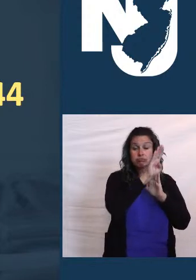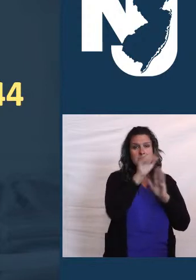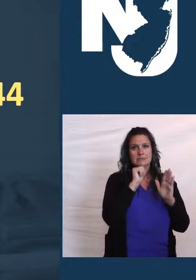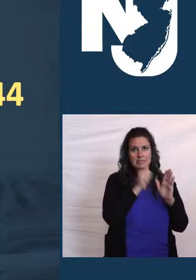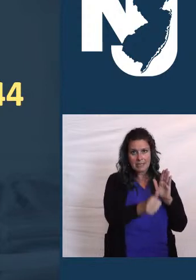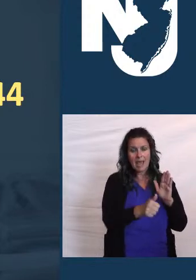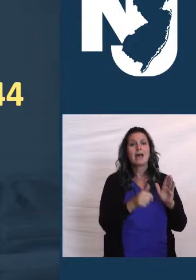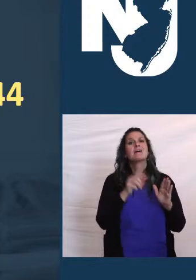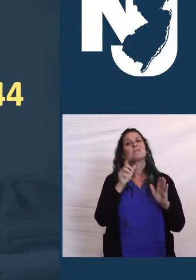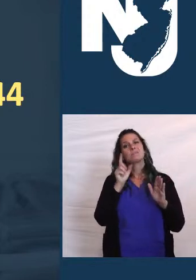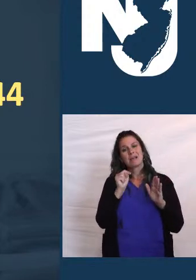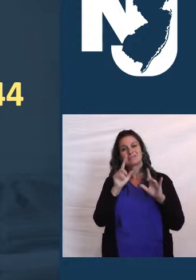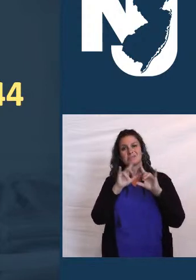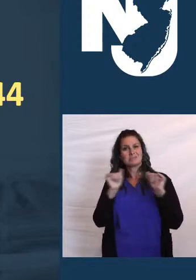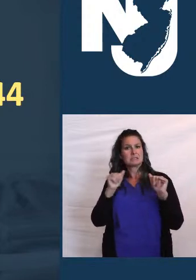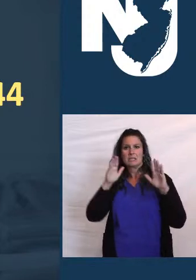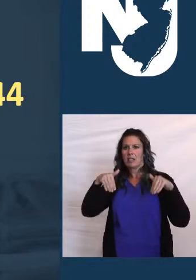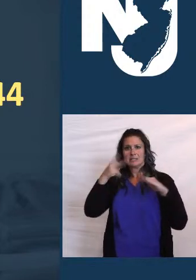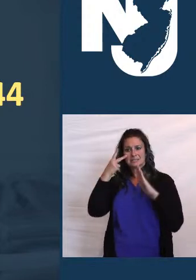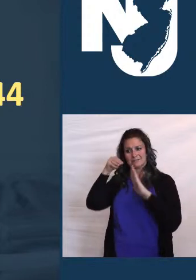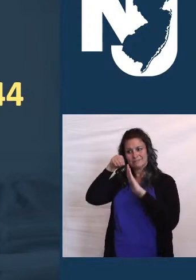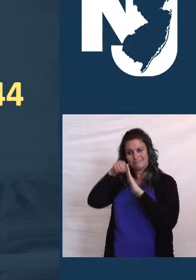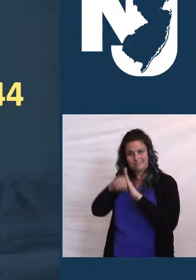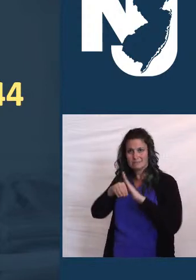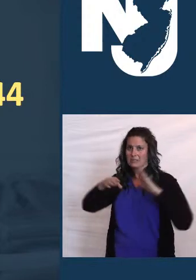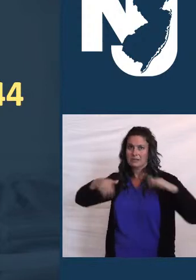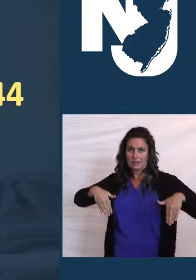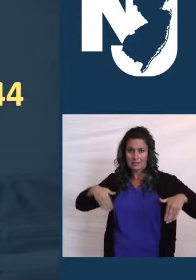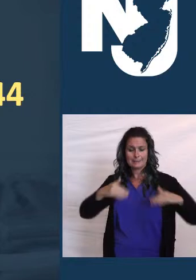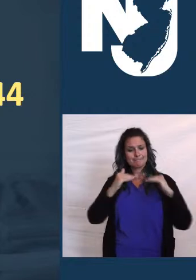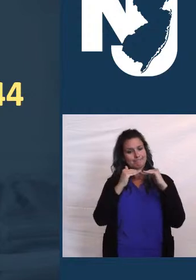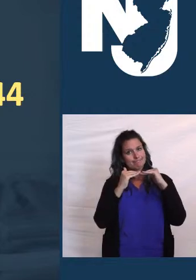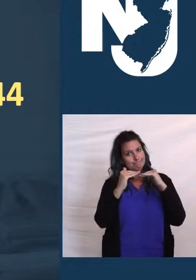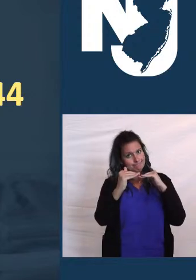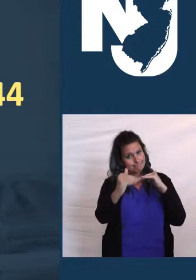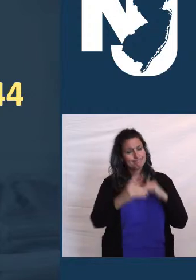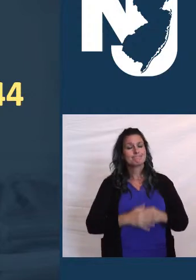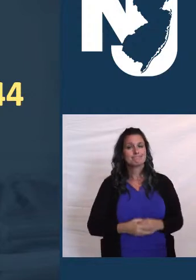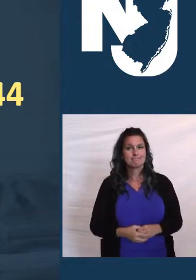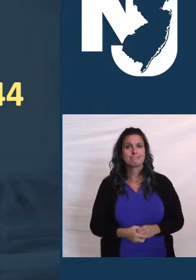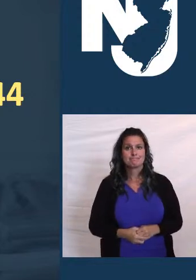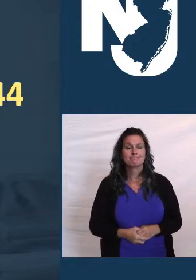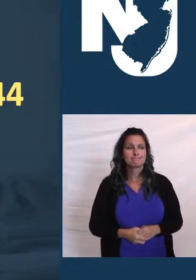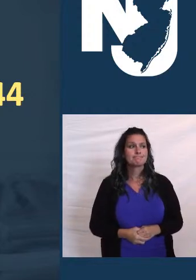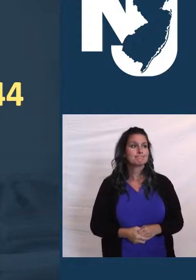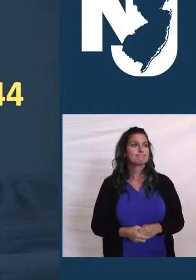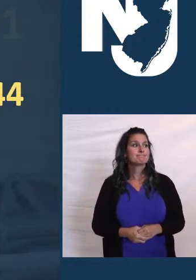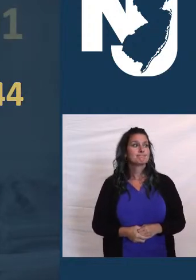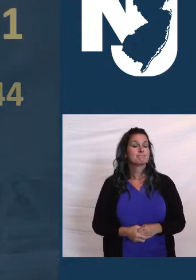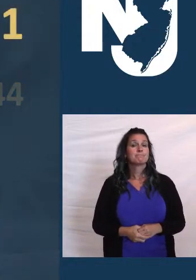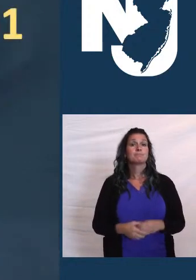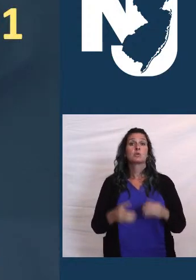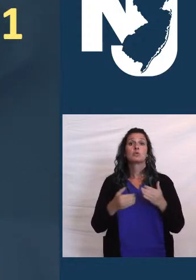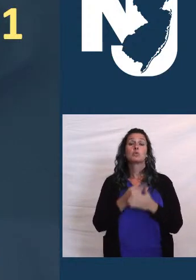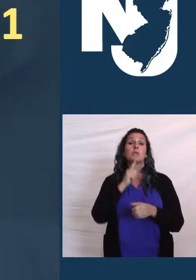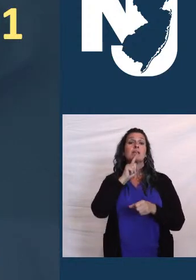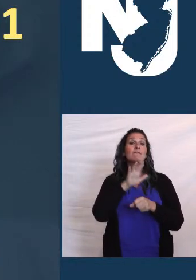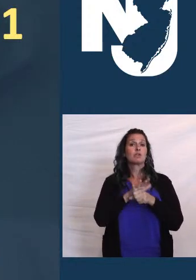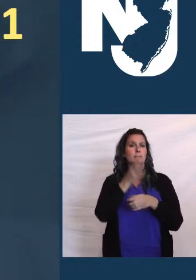but it is not so good to not yet see a meaningful decrease. And here is the newly confirmed